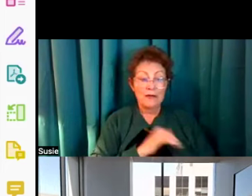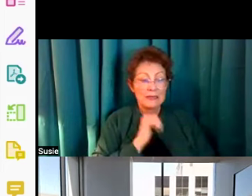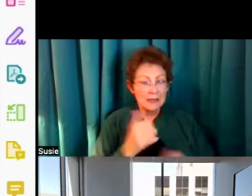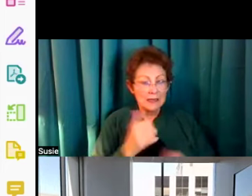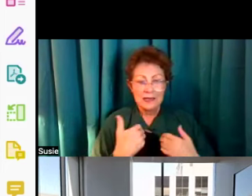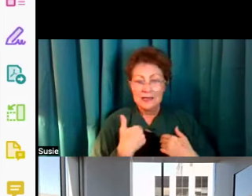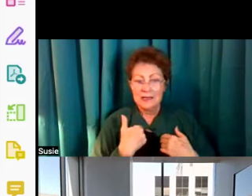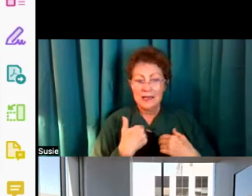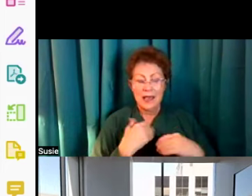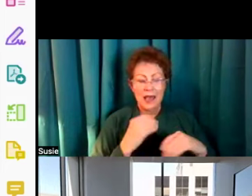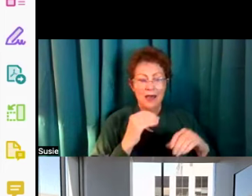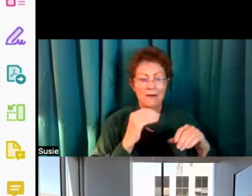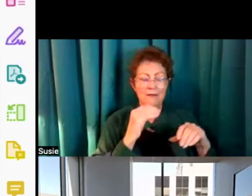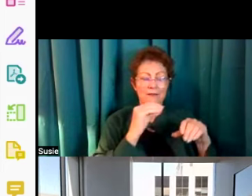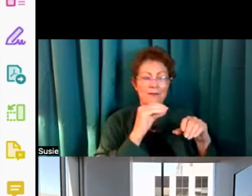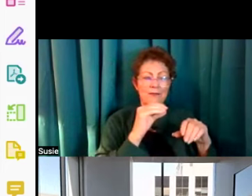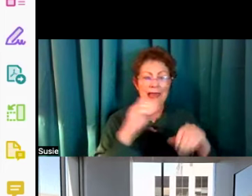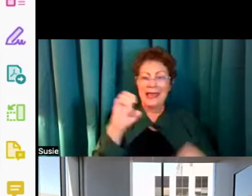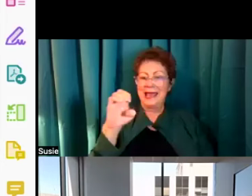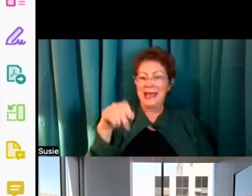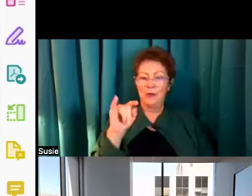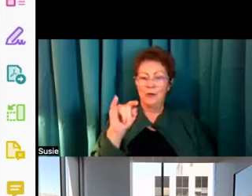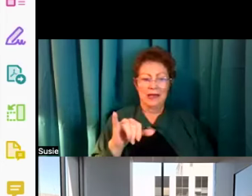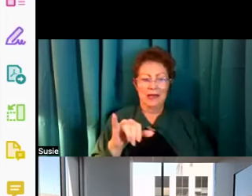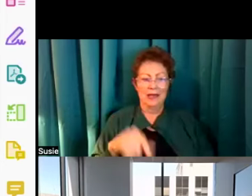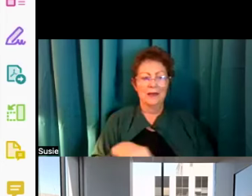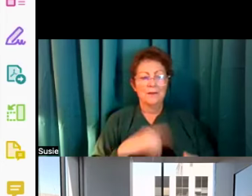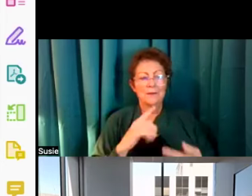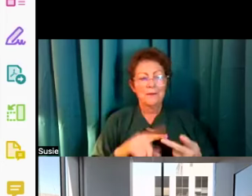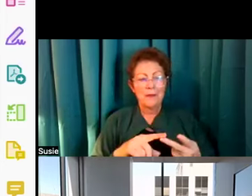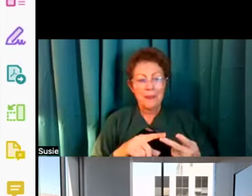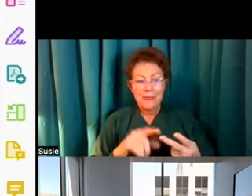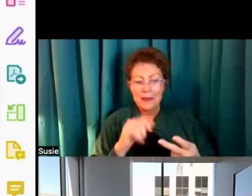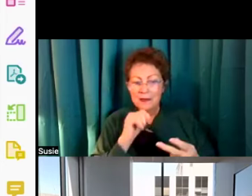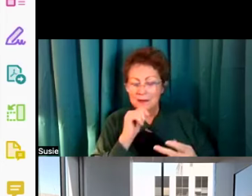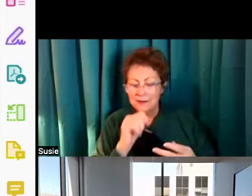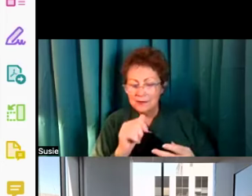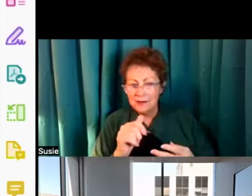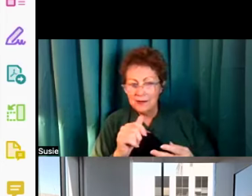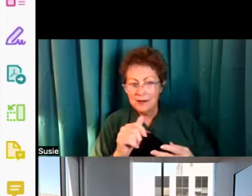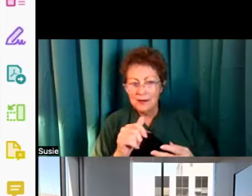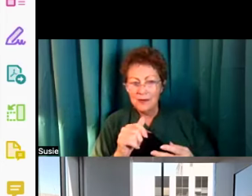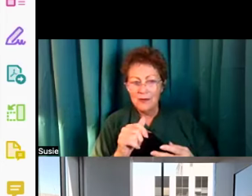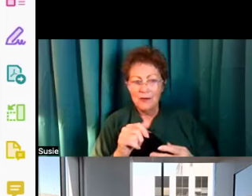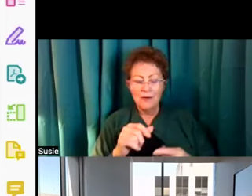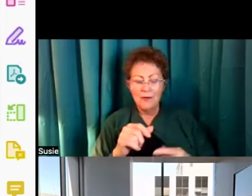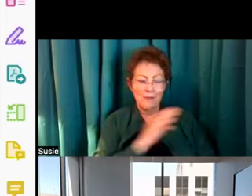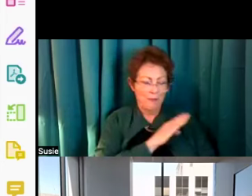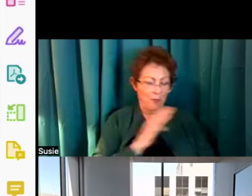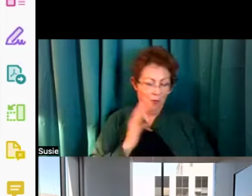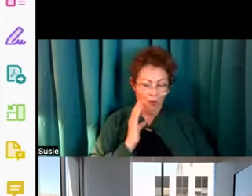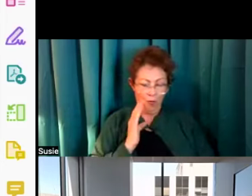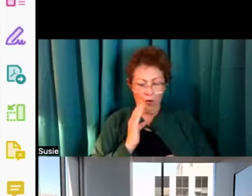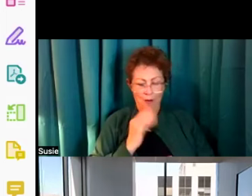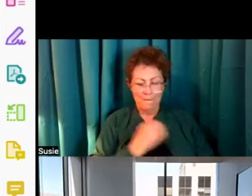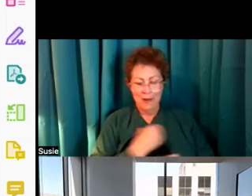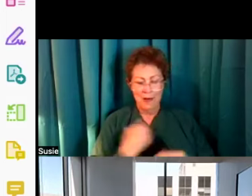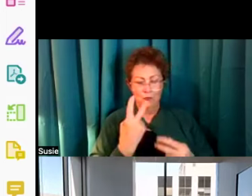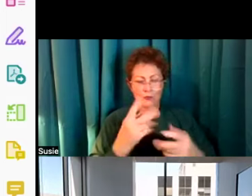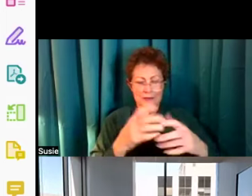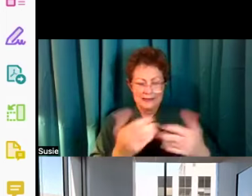equity ownership in the for-profit. There often are not overlapping board members. There's two separate boards, two